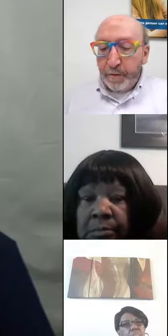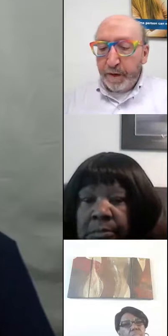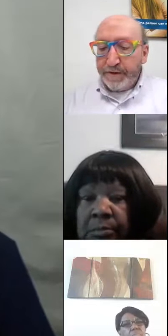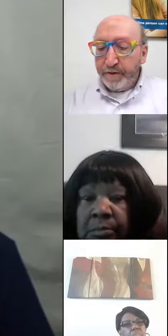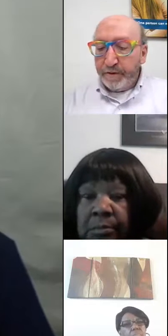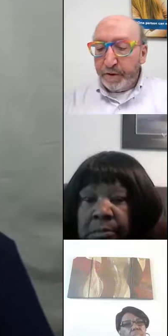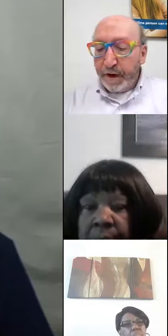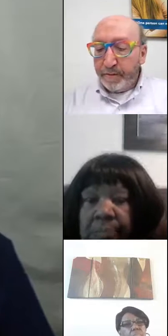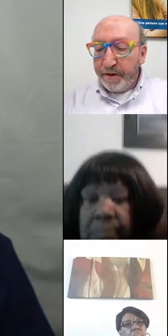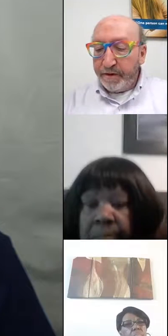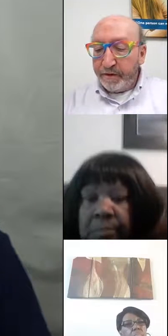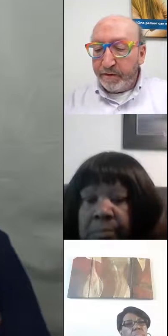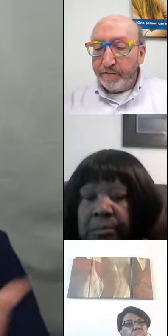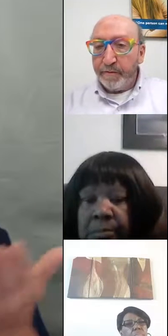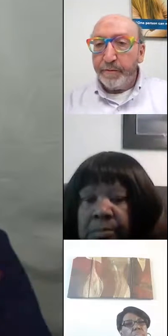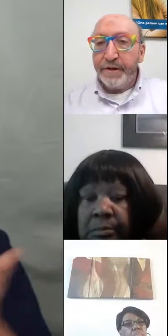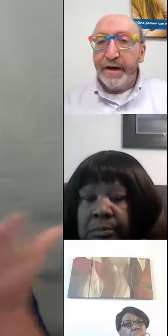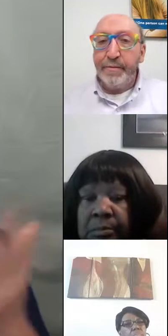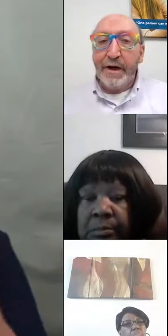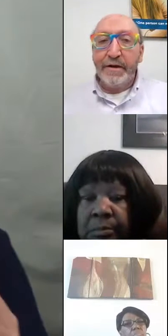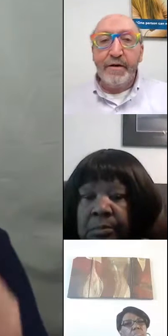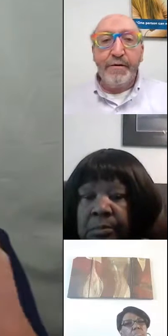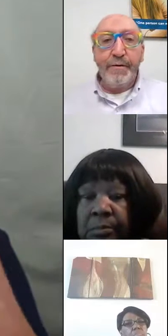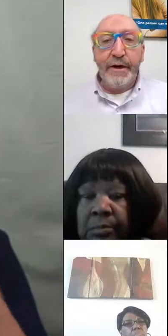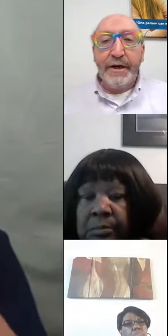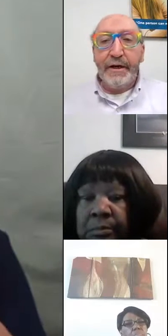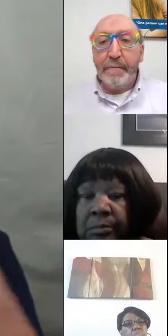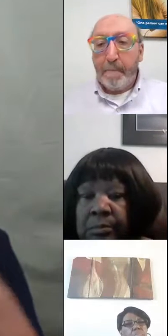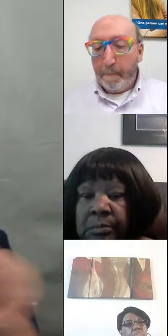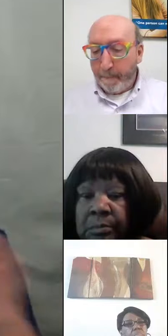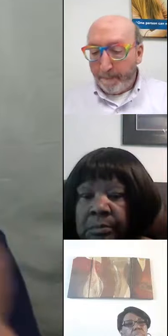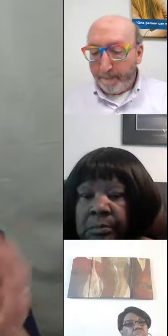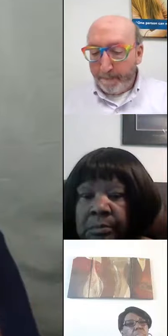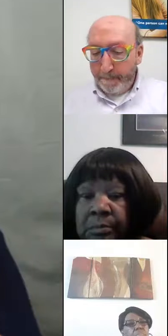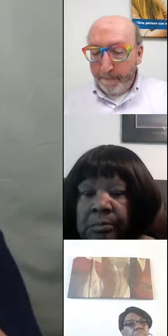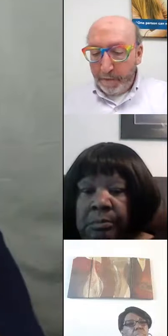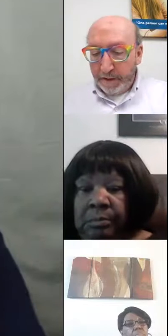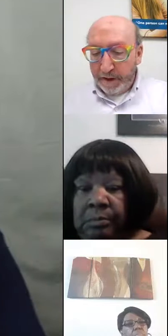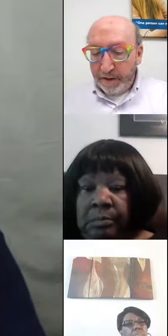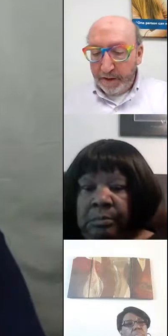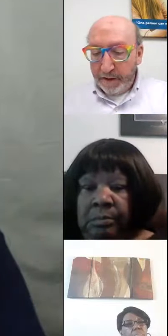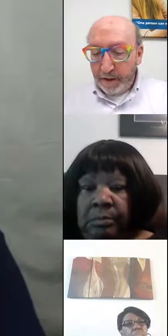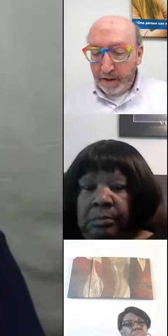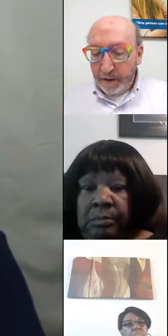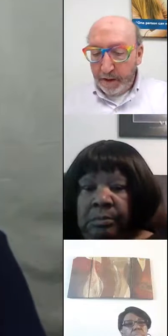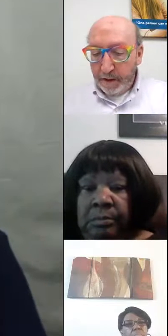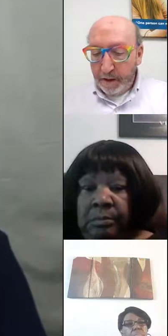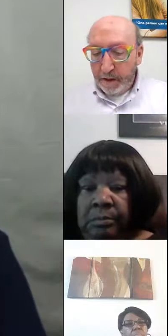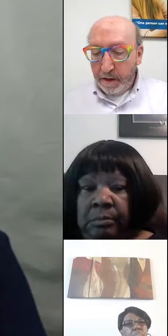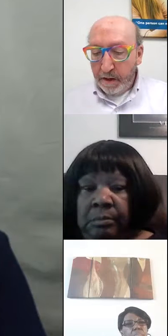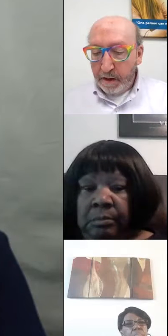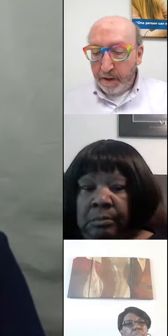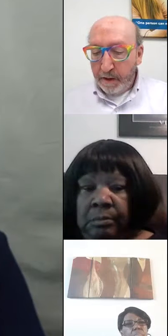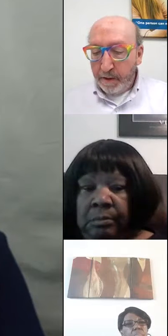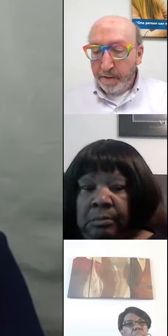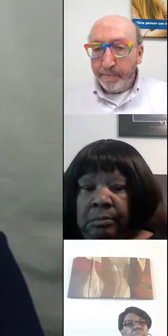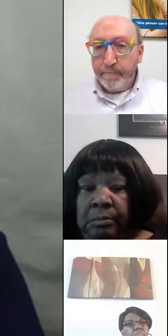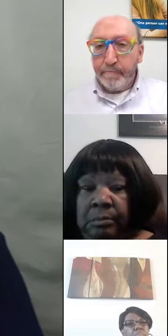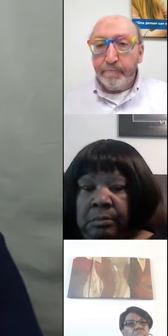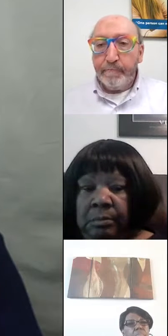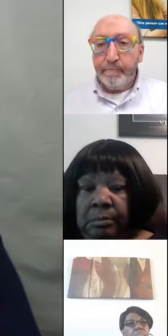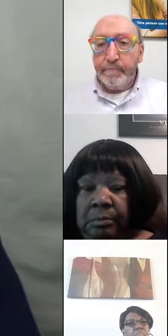What are some questions or comments from the chat box? Are there any? Kaylee?